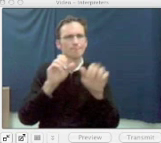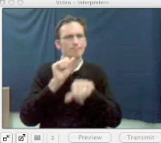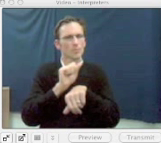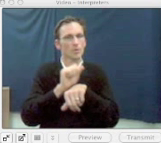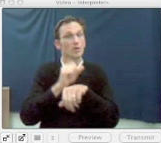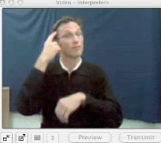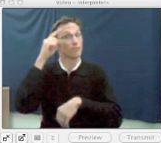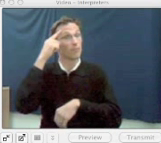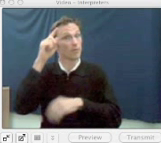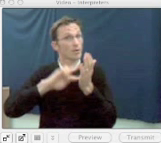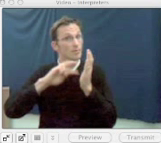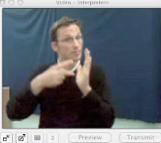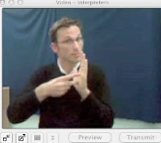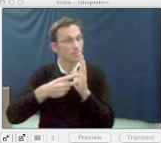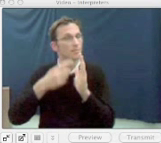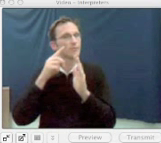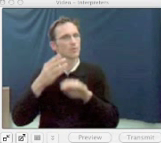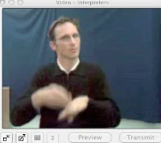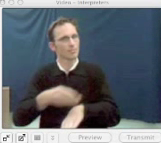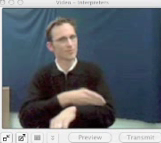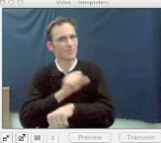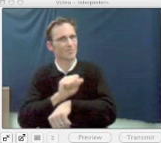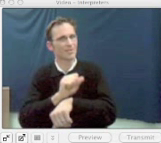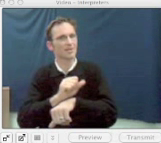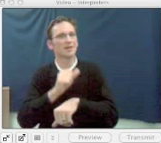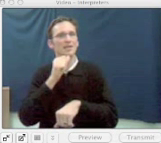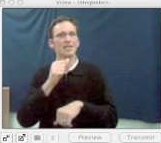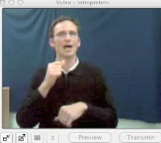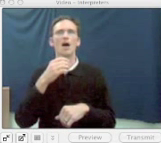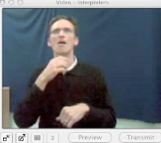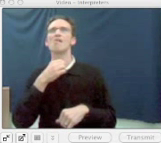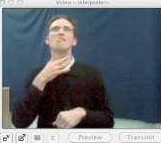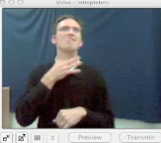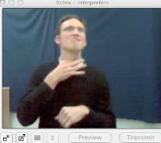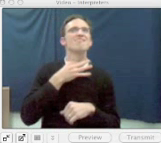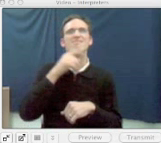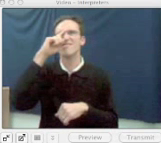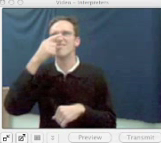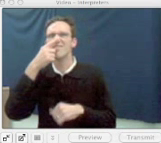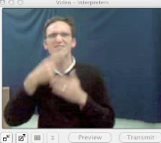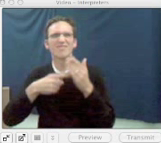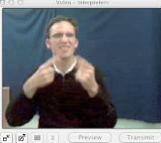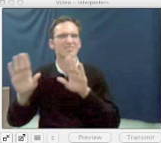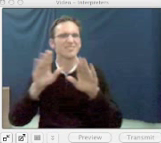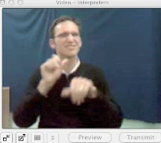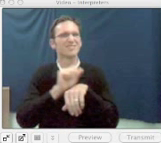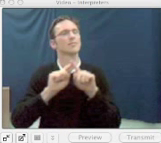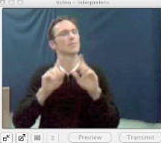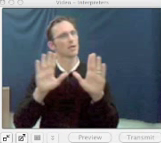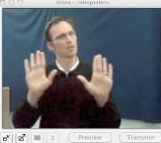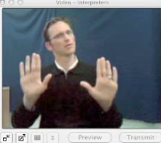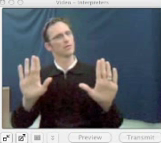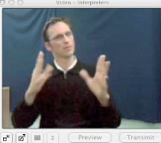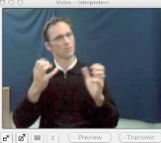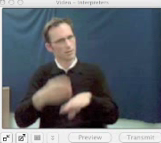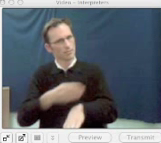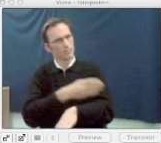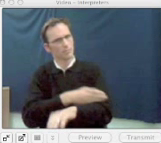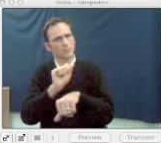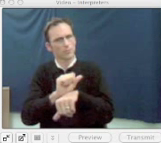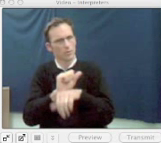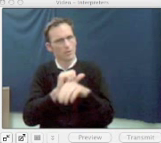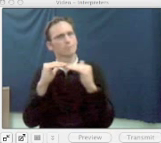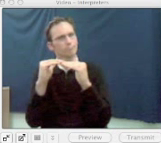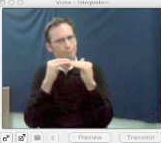of improvement. Not because you're nosy, but because you want to do good work. You want to make sure that you and your colleagues can share